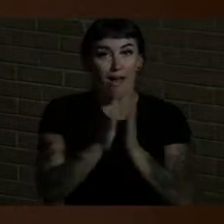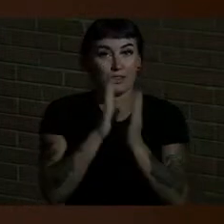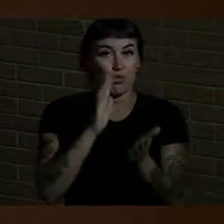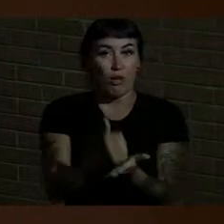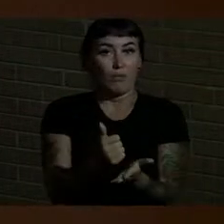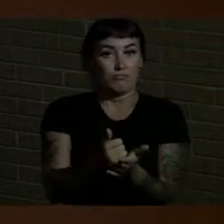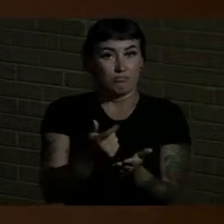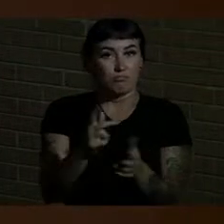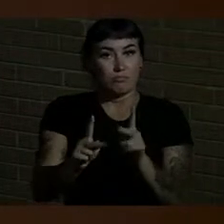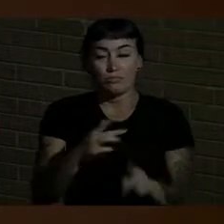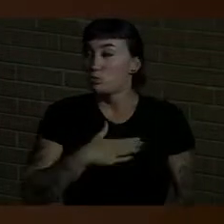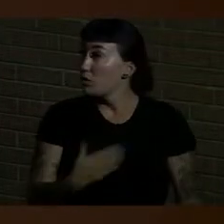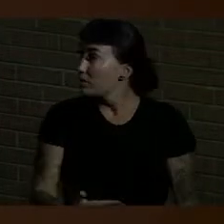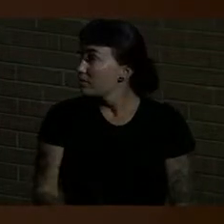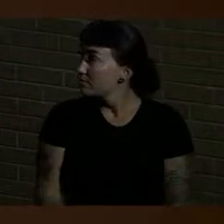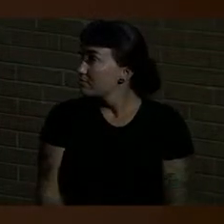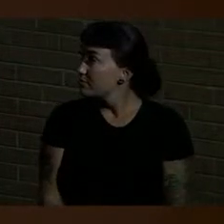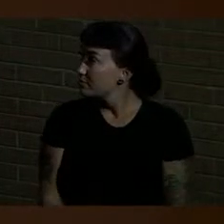help.